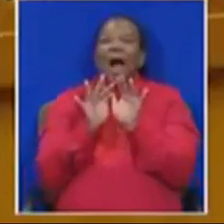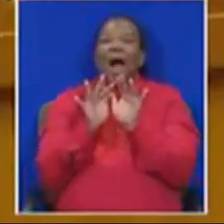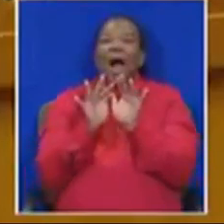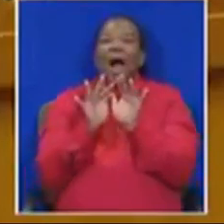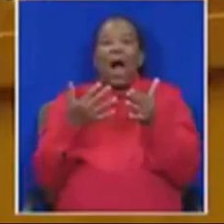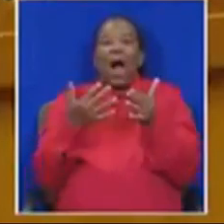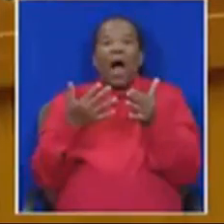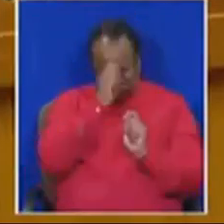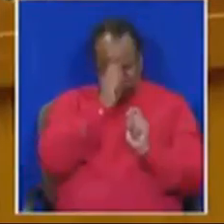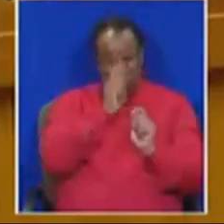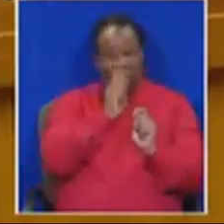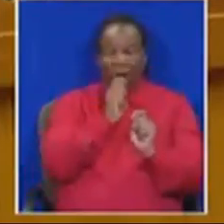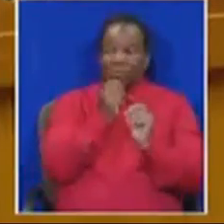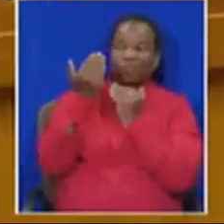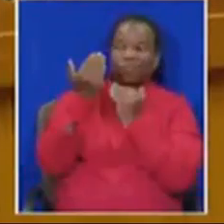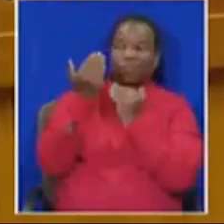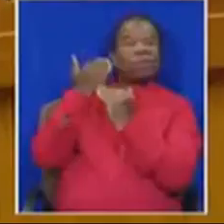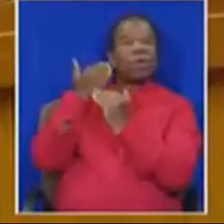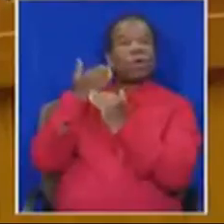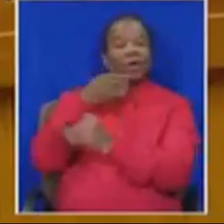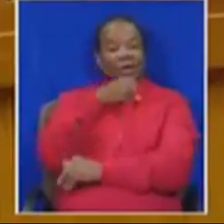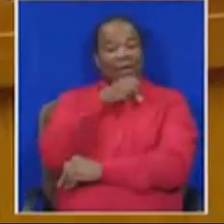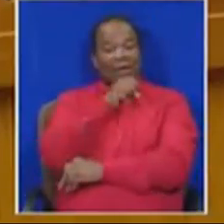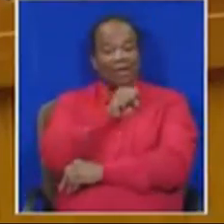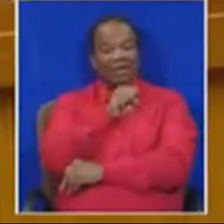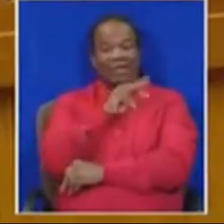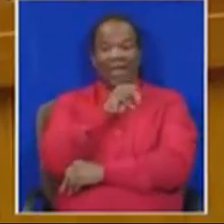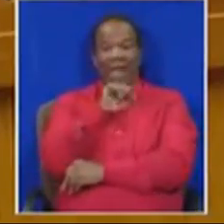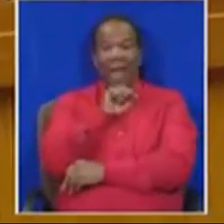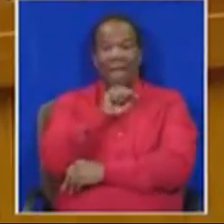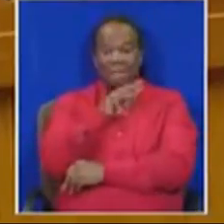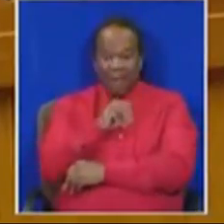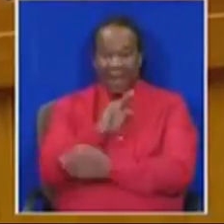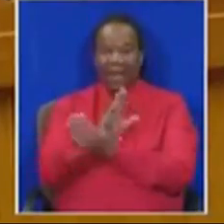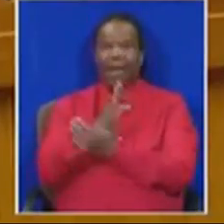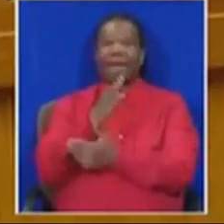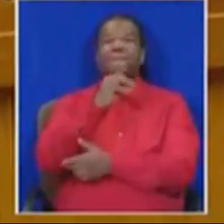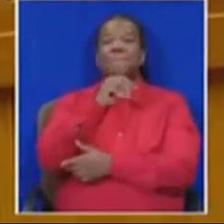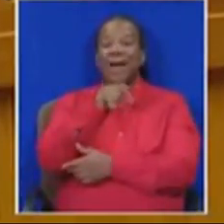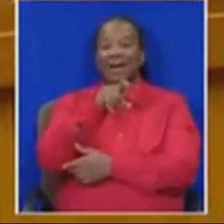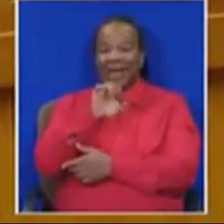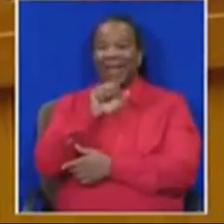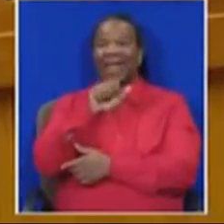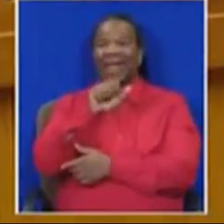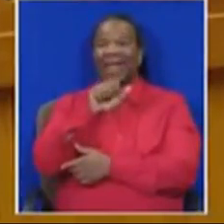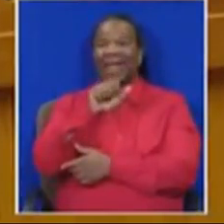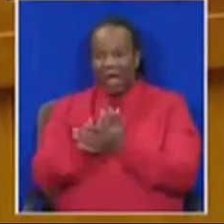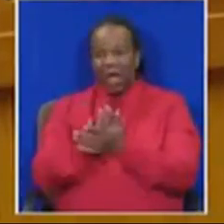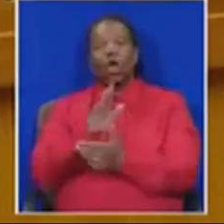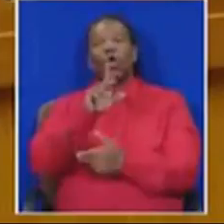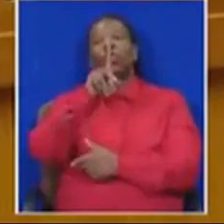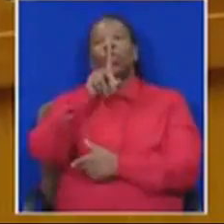forebears, people like Pixley Kaisa Kaseme, Charlotte Macleke, Chief Albert